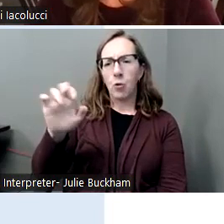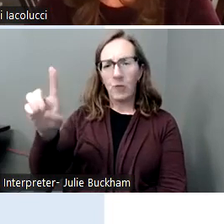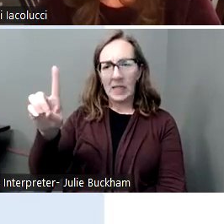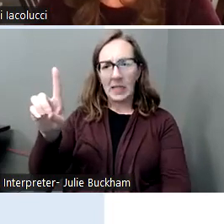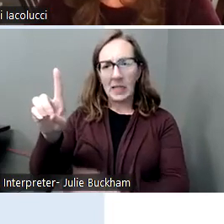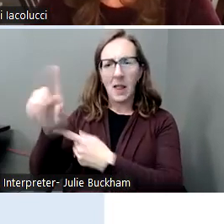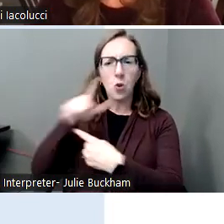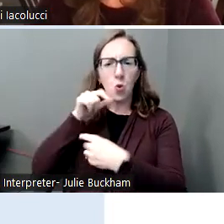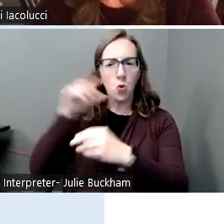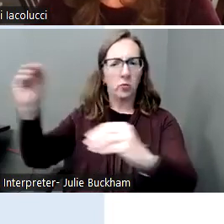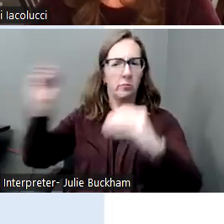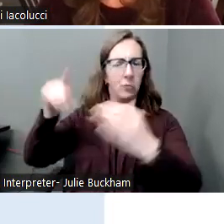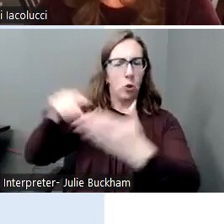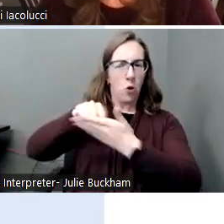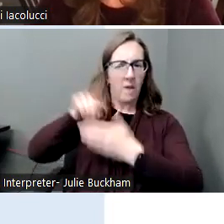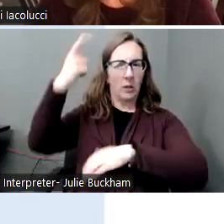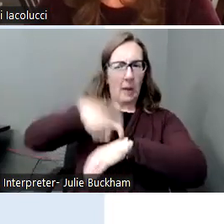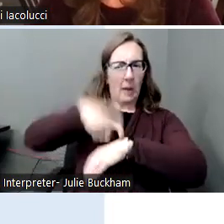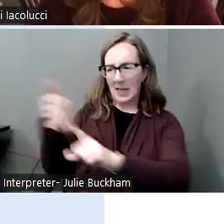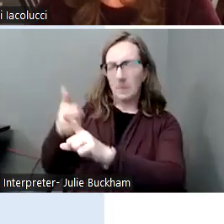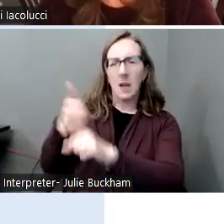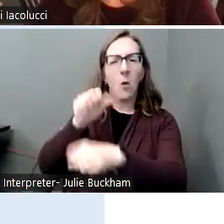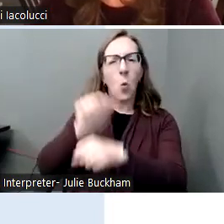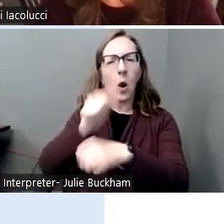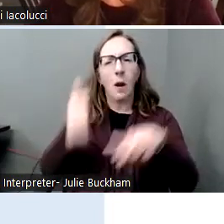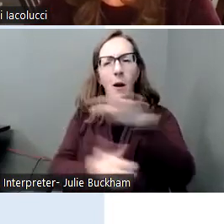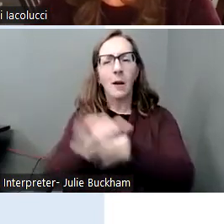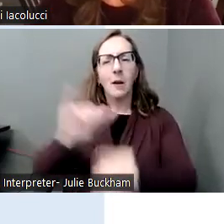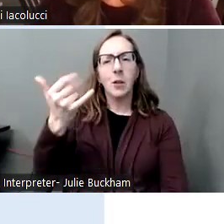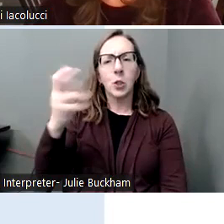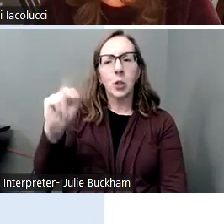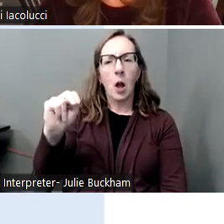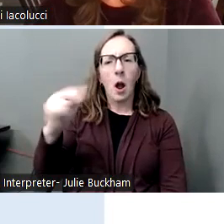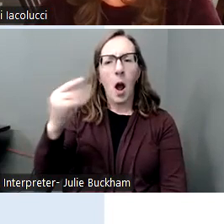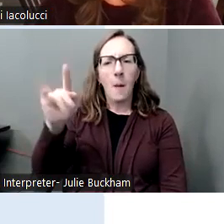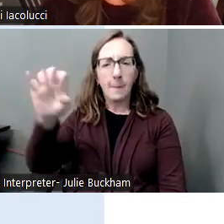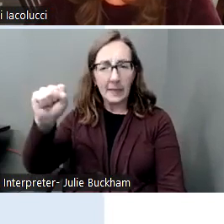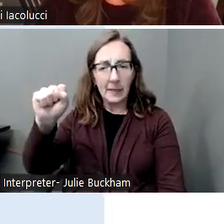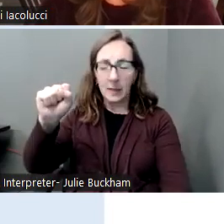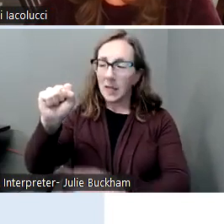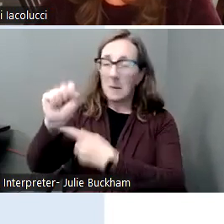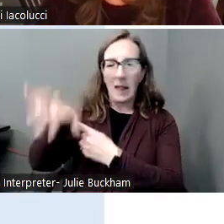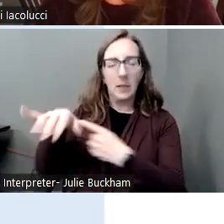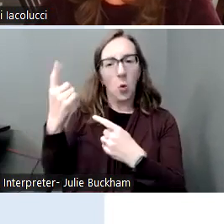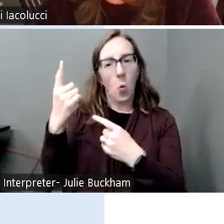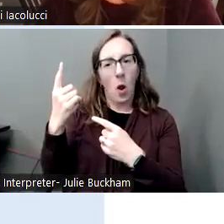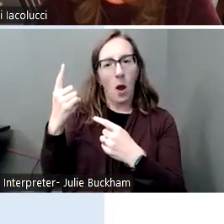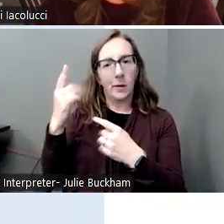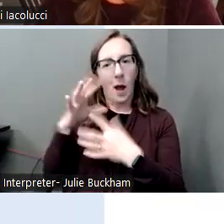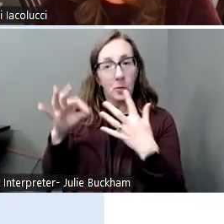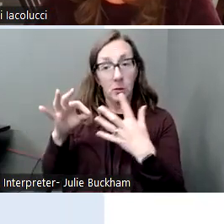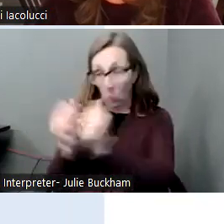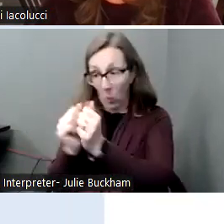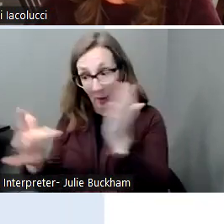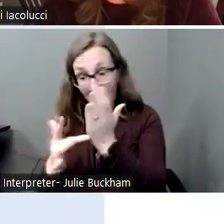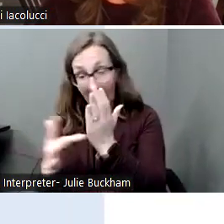Johns Hopkins. And it's just a sort of basic low-tech way for you to make sure that you and your patient you